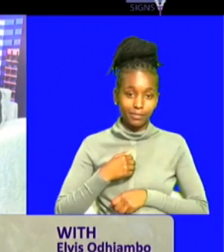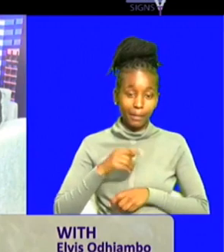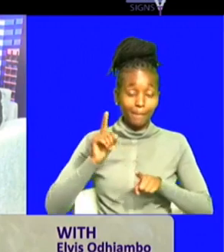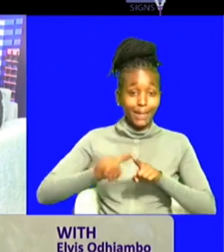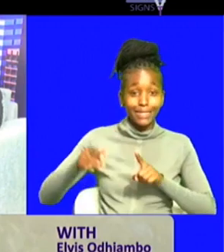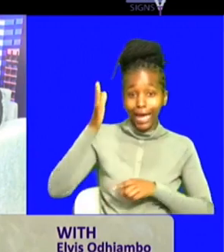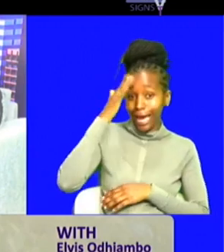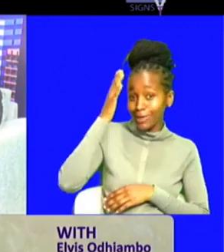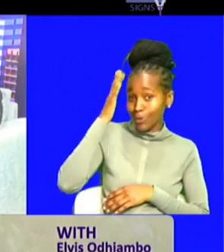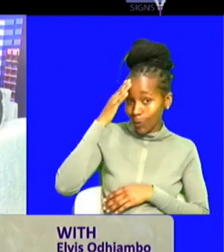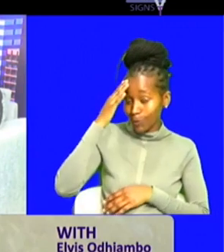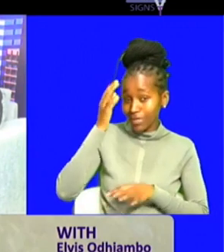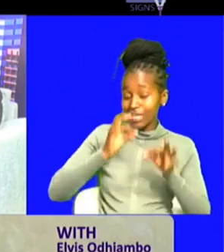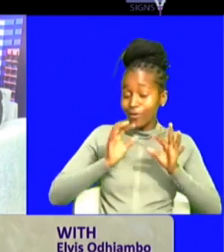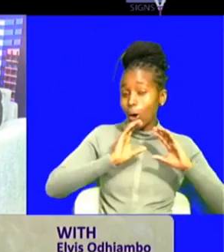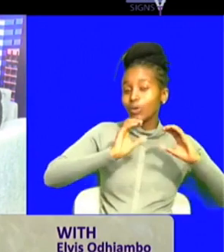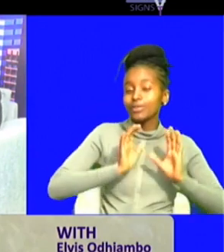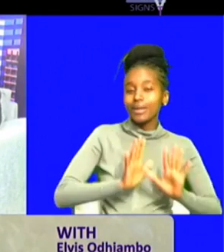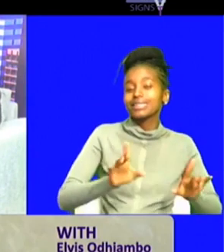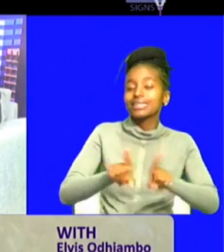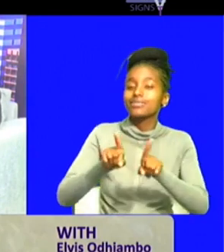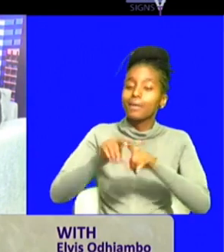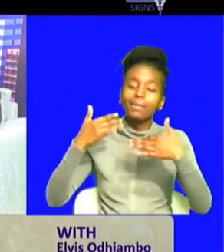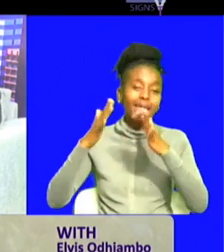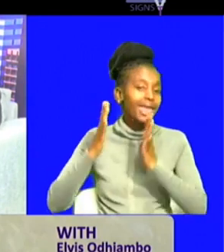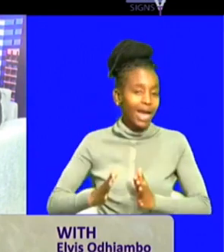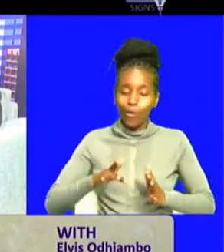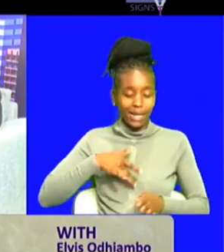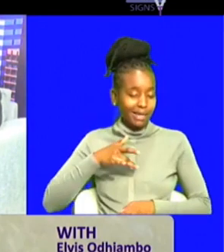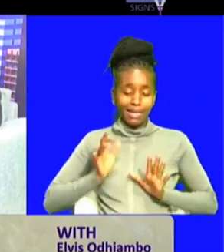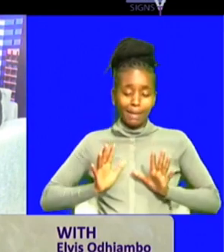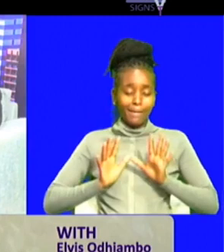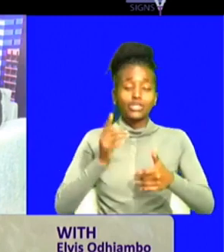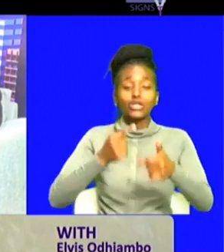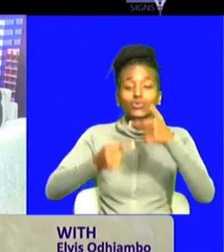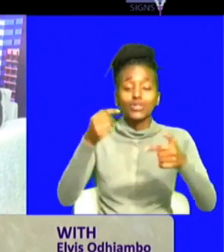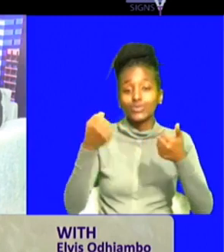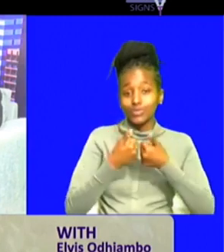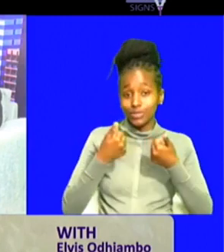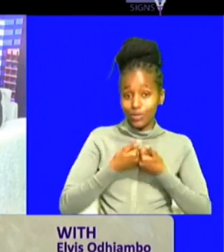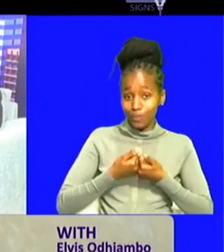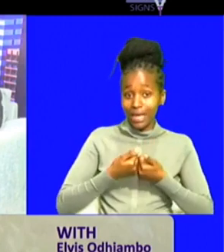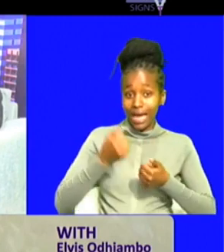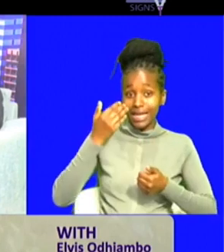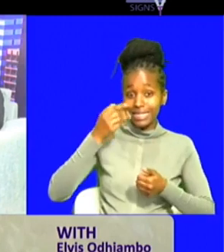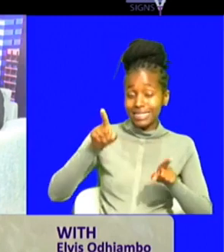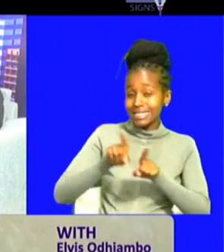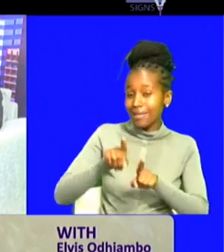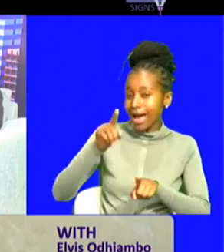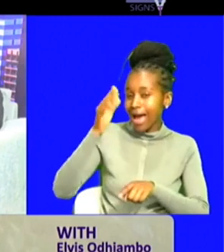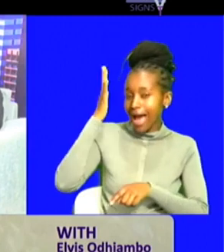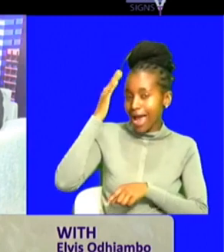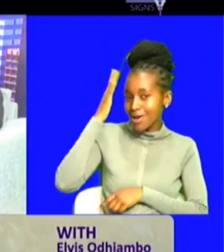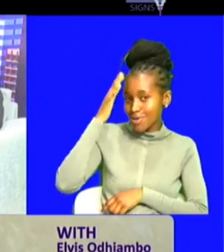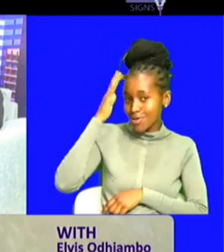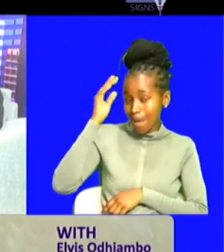the players too will be pressured into winning this game, and they need this game because they need to